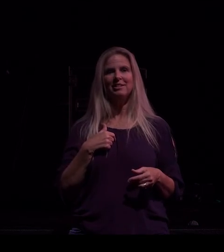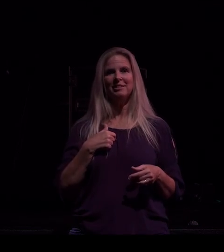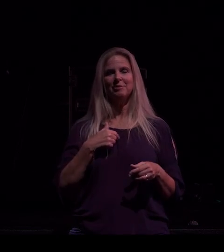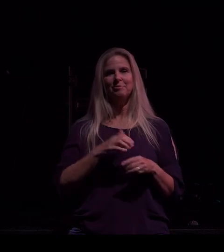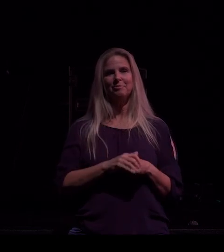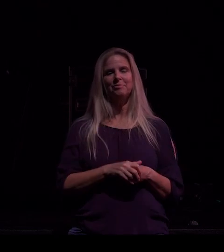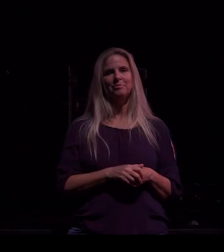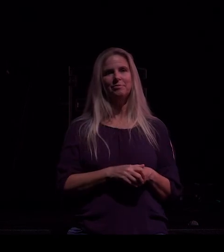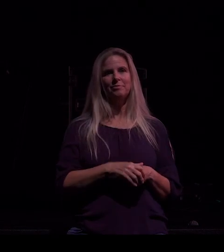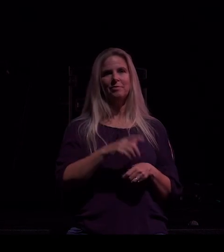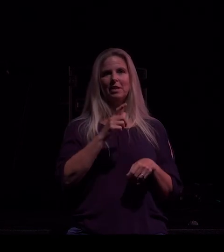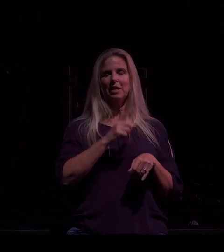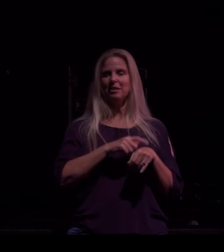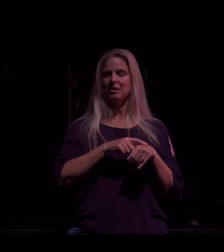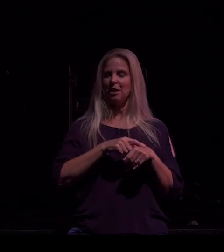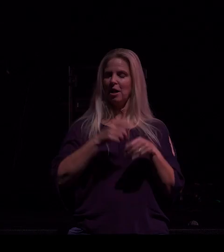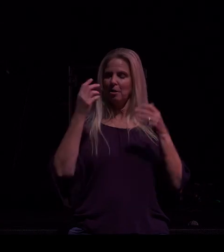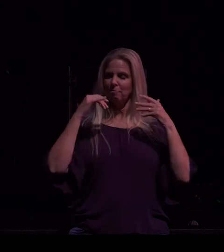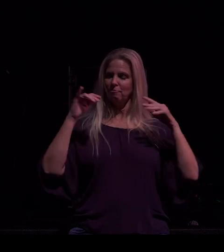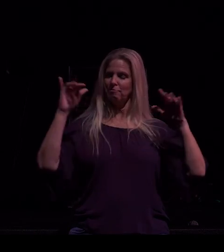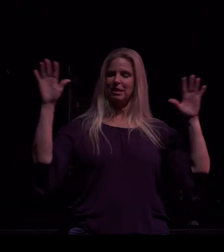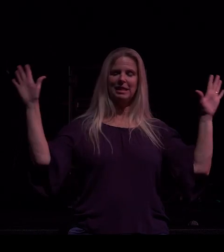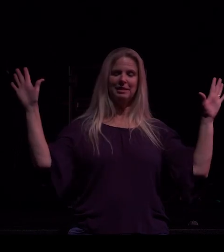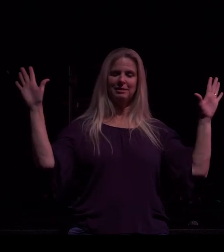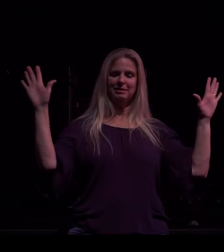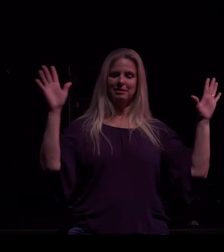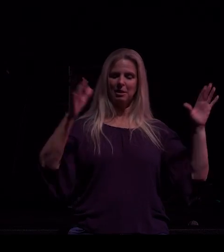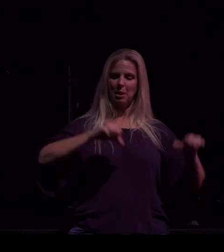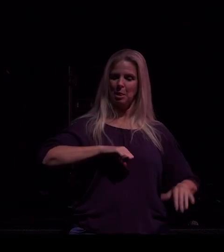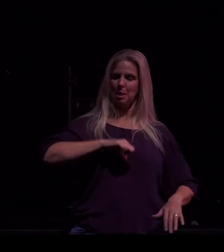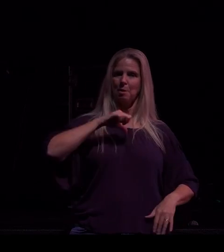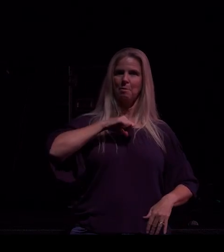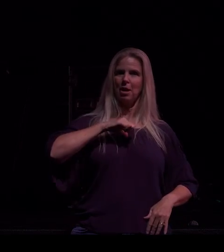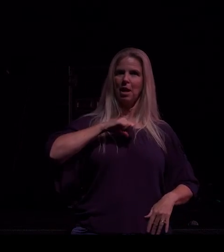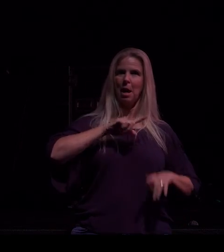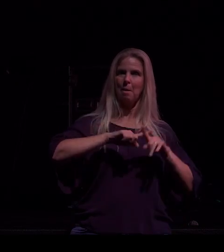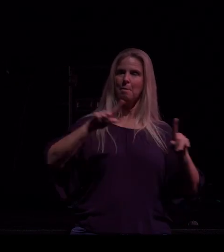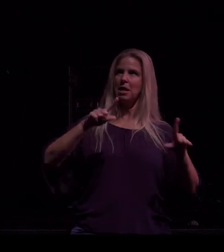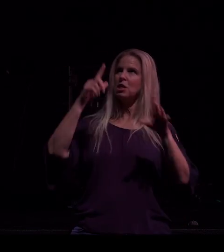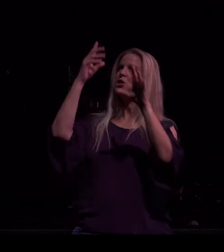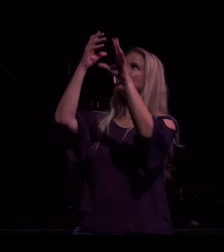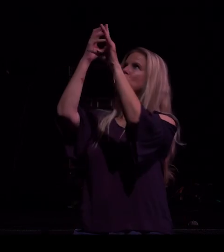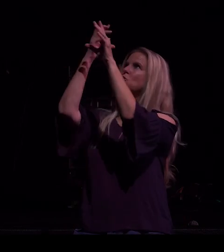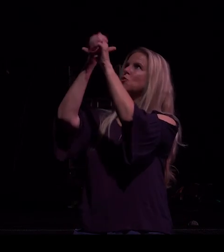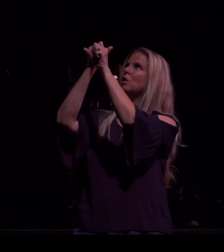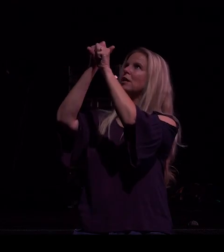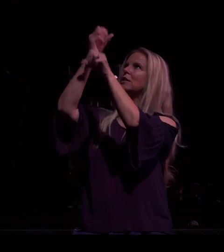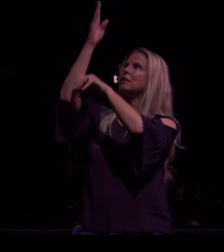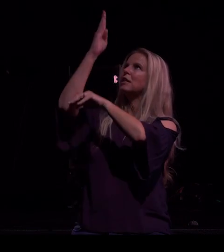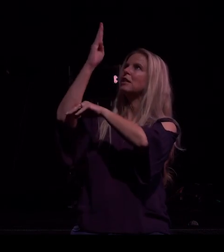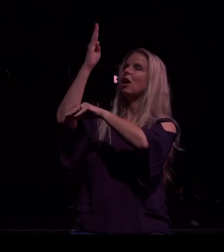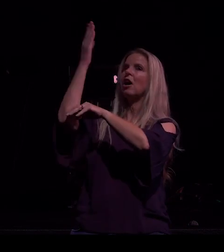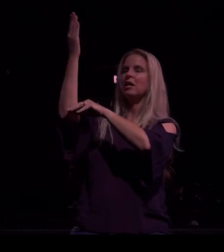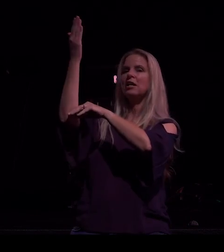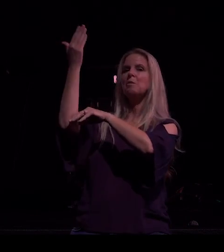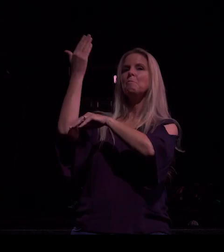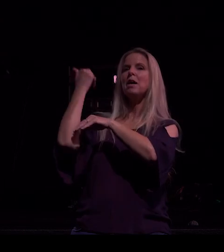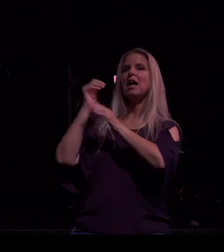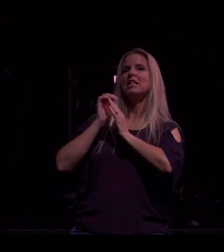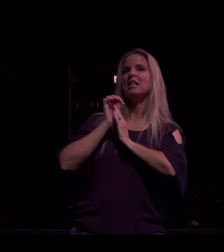island. Let go of the ego and the pride. Trust instead in a God that's led you through so much